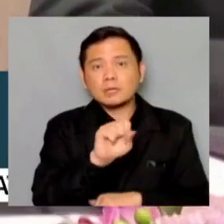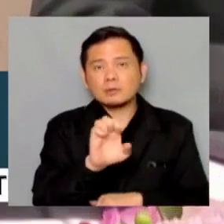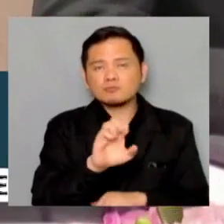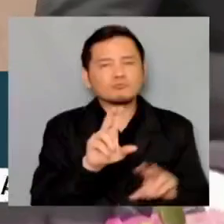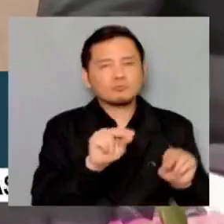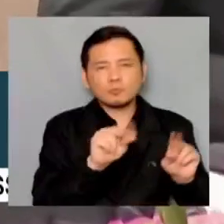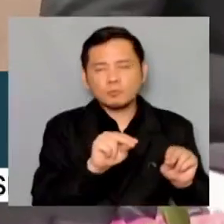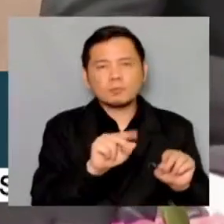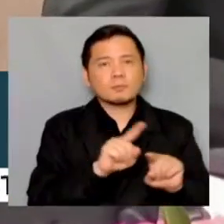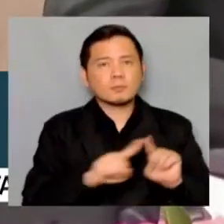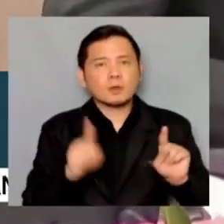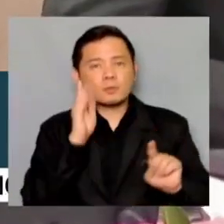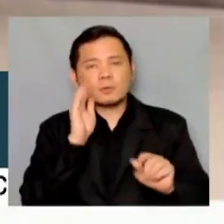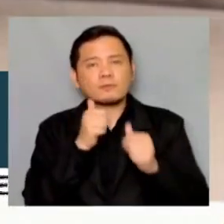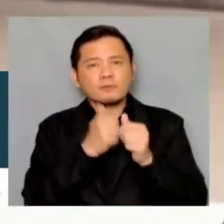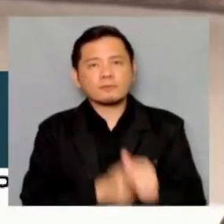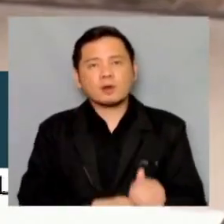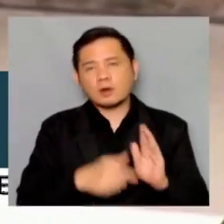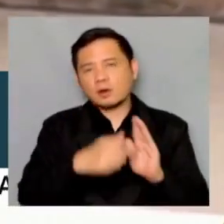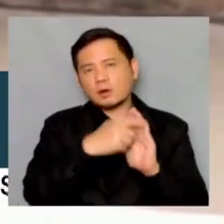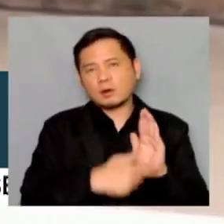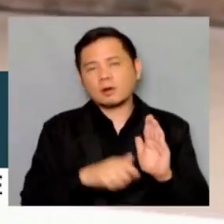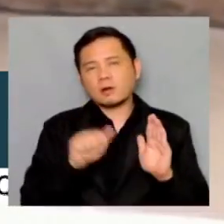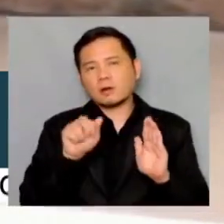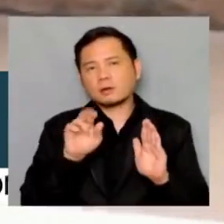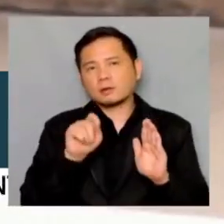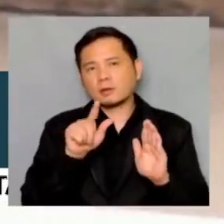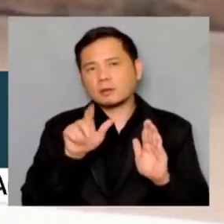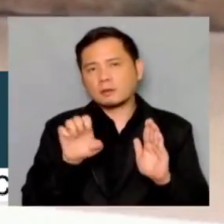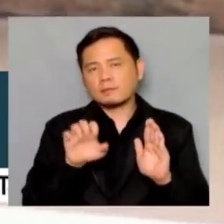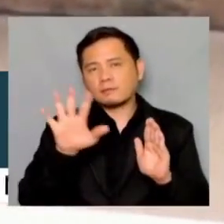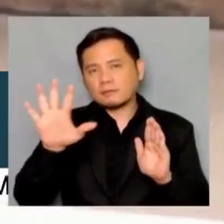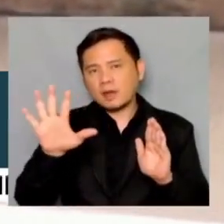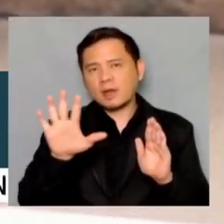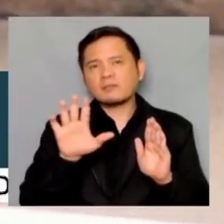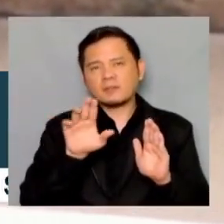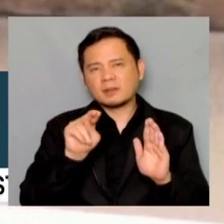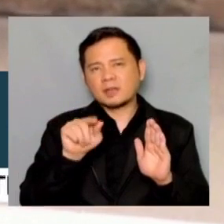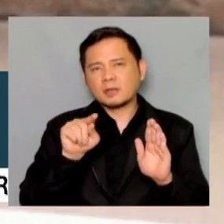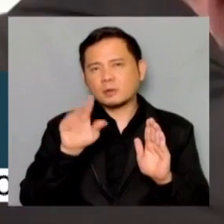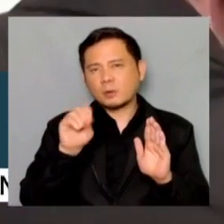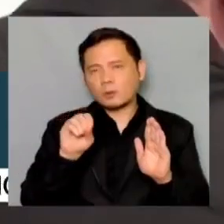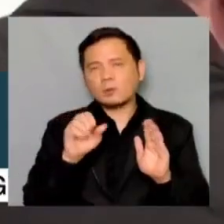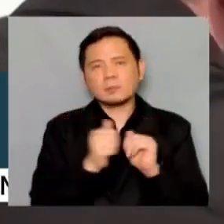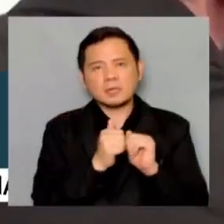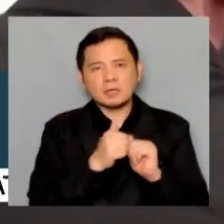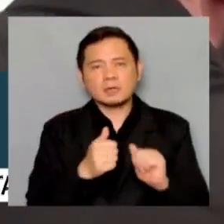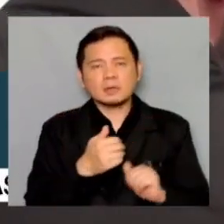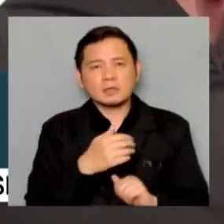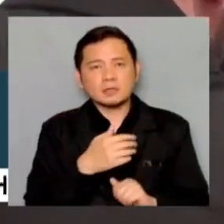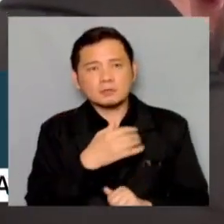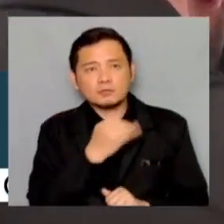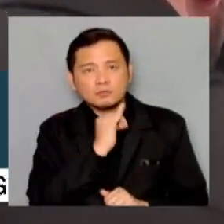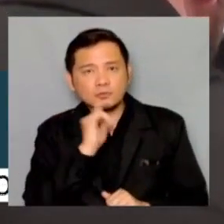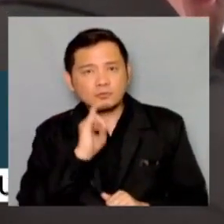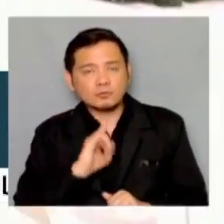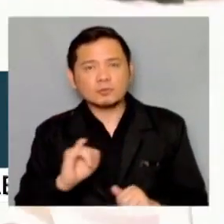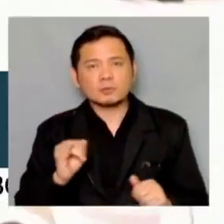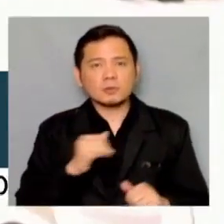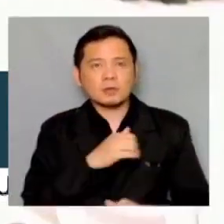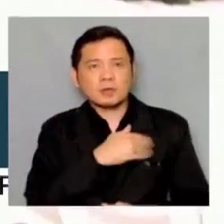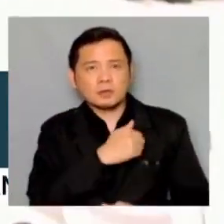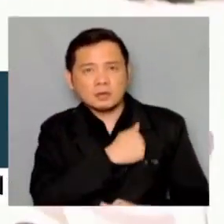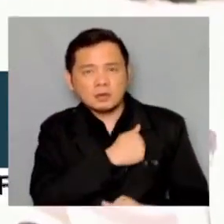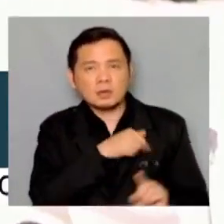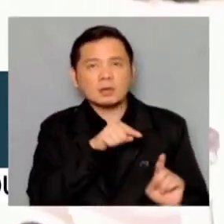NATO's Article 5 Collective Defense Clause. Kyiv identified Israel and NATO members Canada, Poland and Turkey as countries that